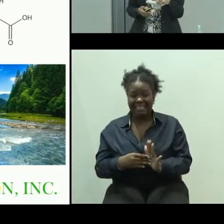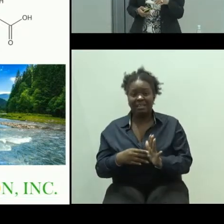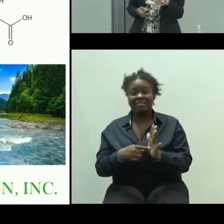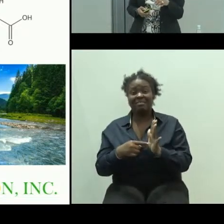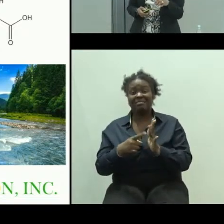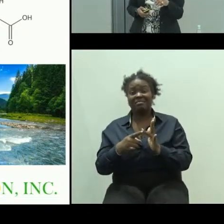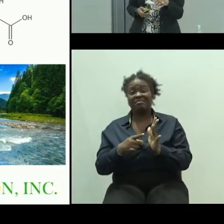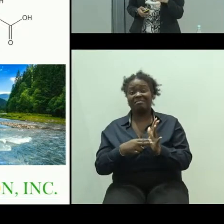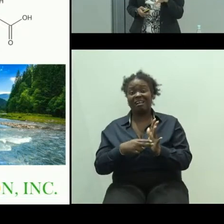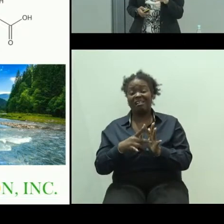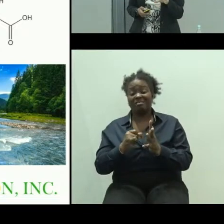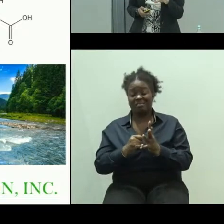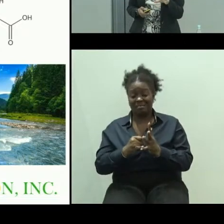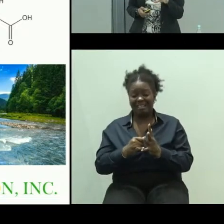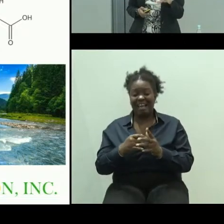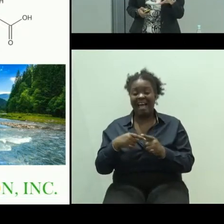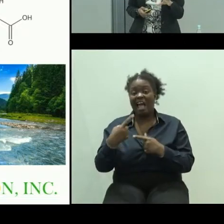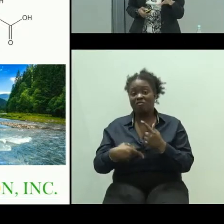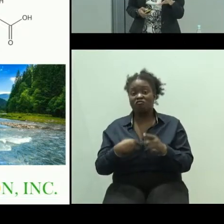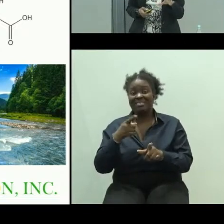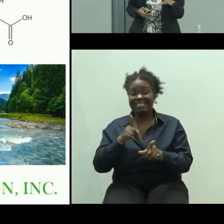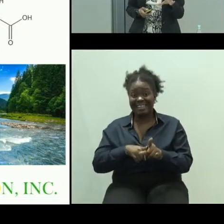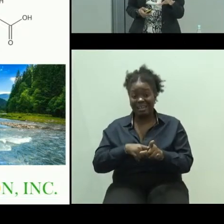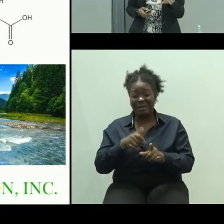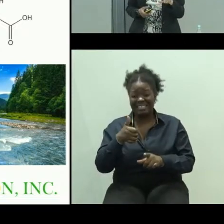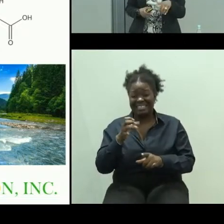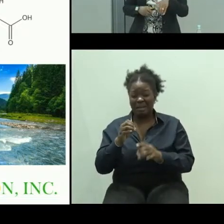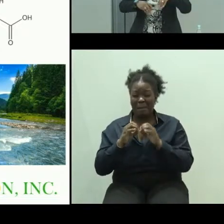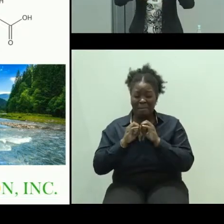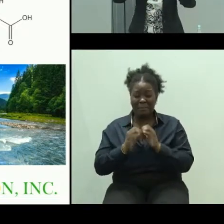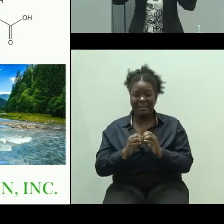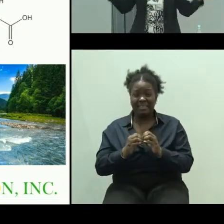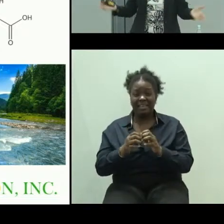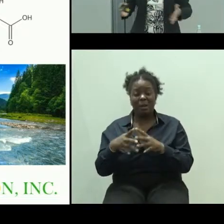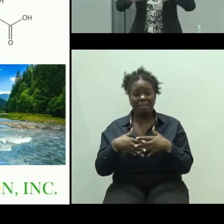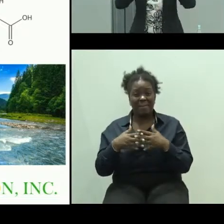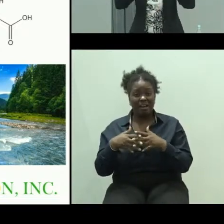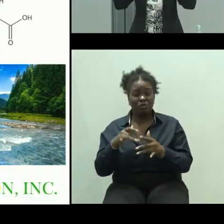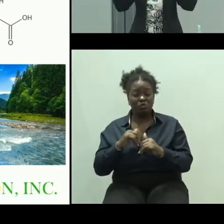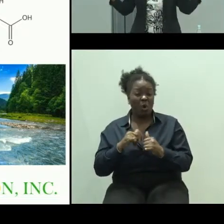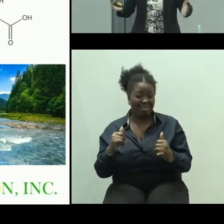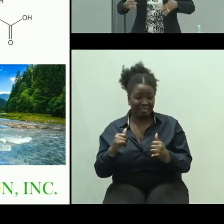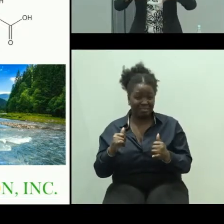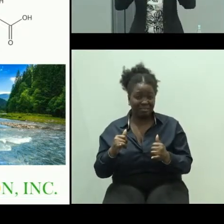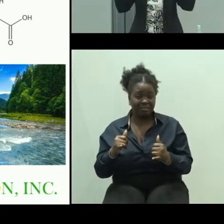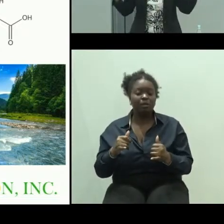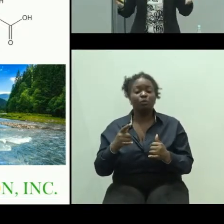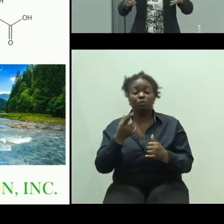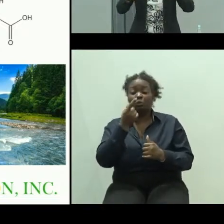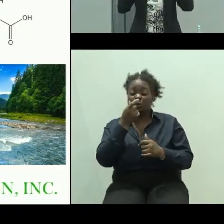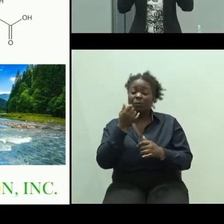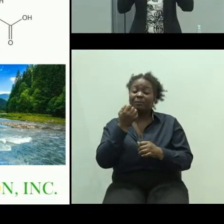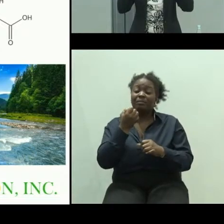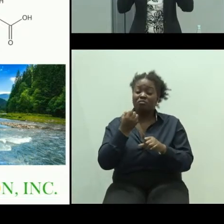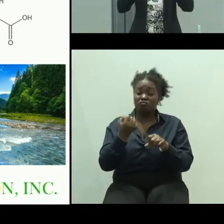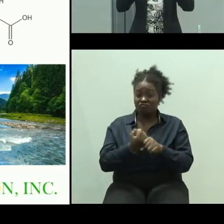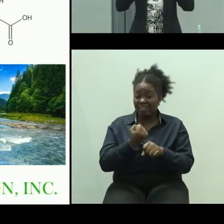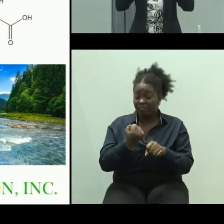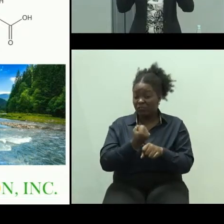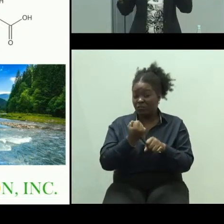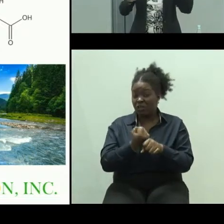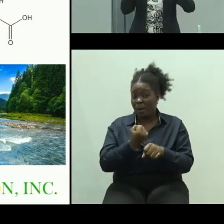in cost savings of about $60 billion US to the need to be able to refurbish or